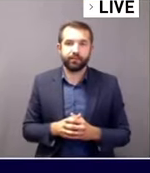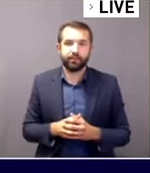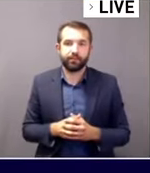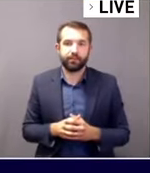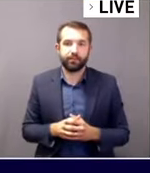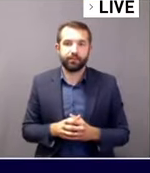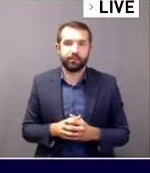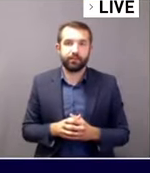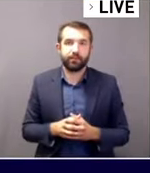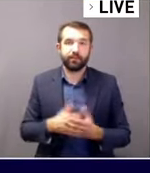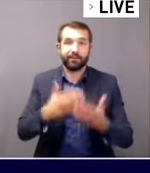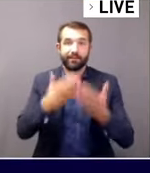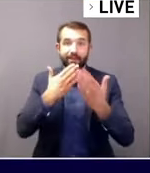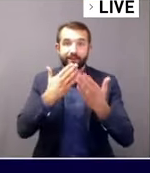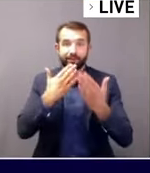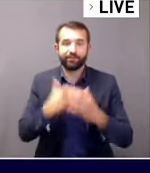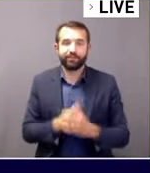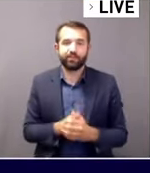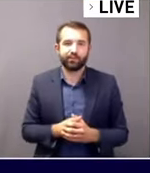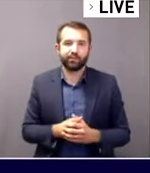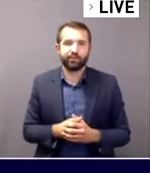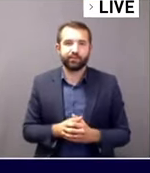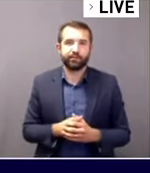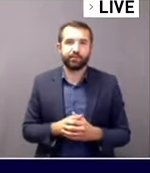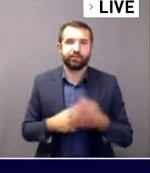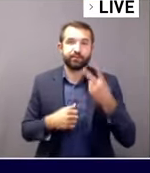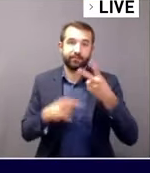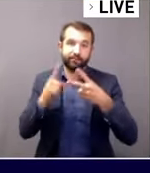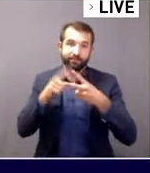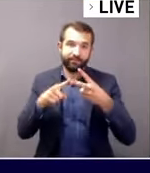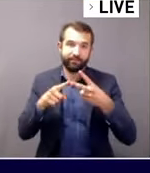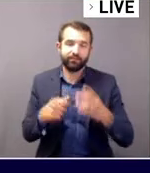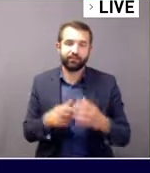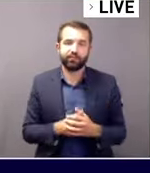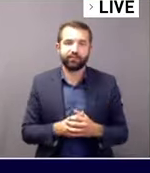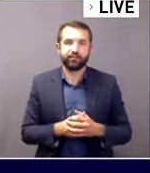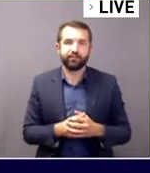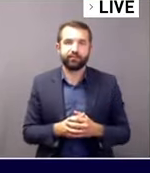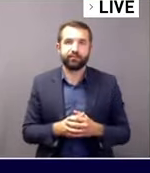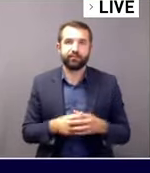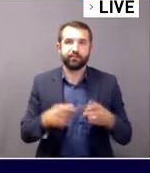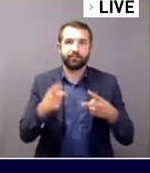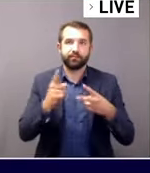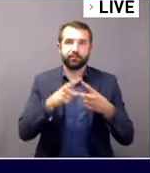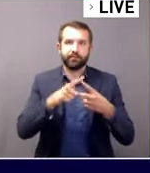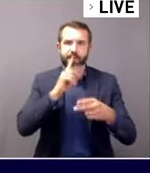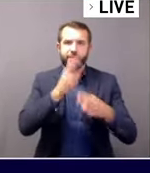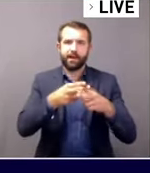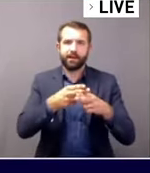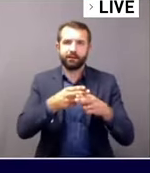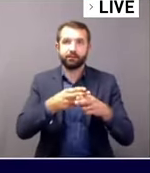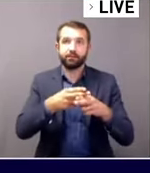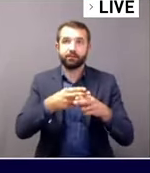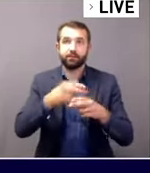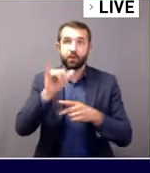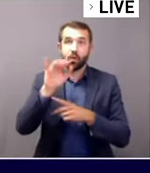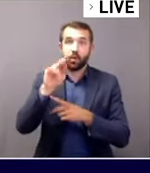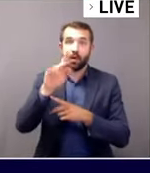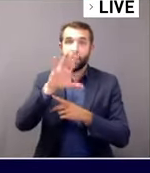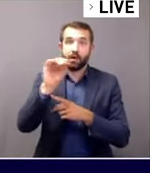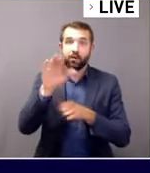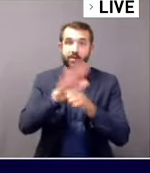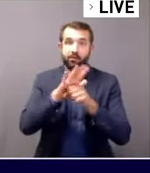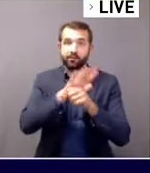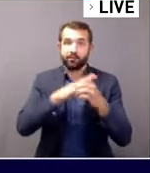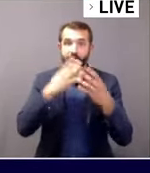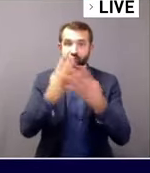Thank you, Dr. Shah. I have two questions. You mentioned providing masks and equipment to the York County Jail earlier. With the